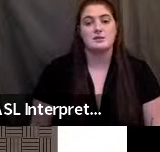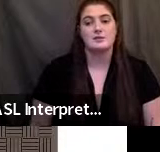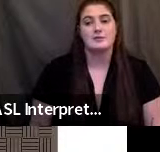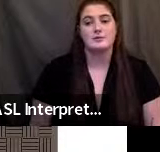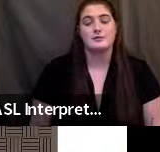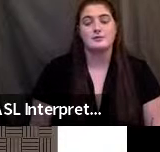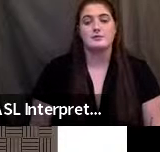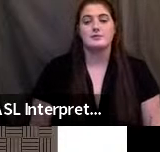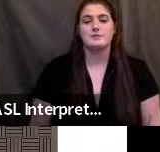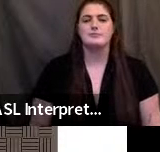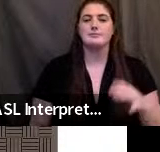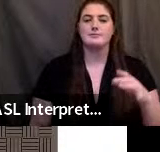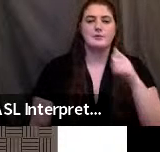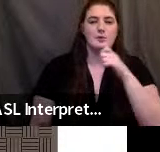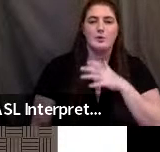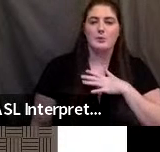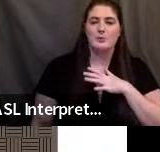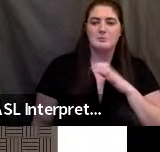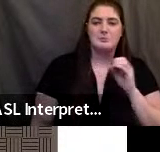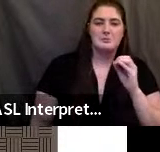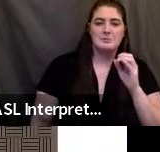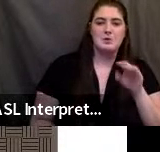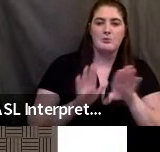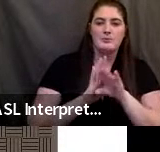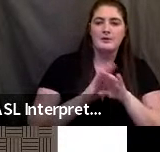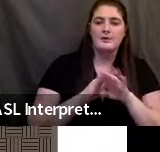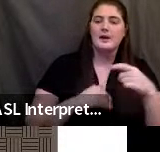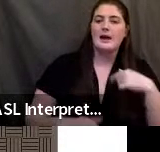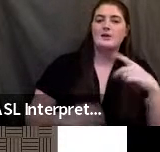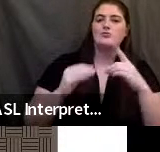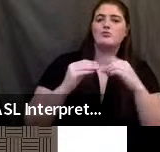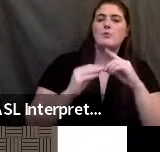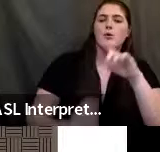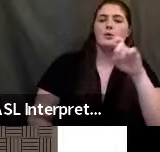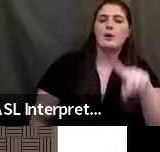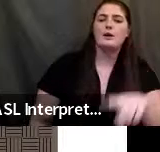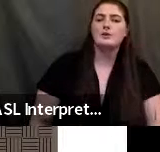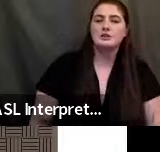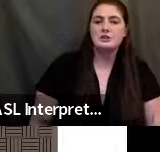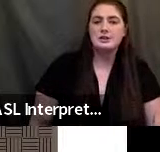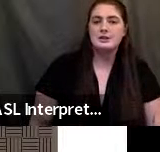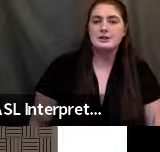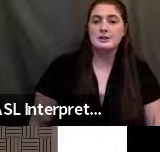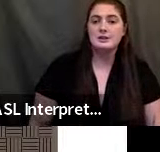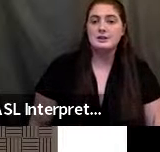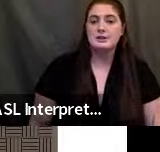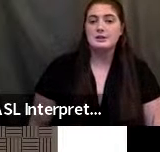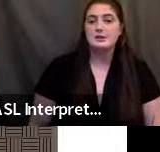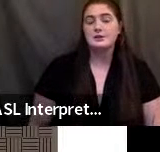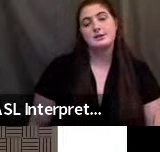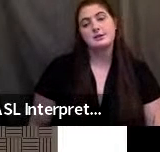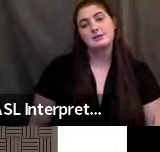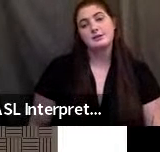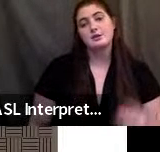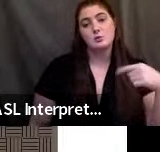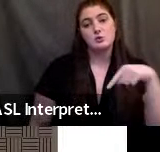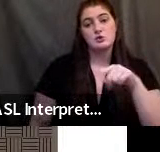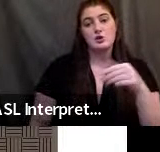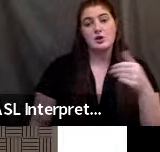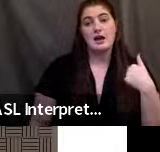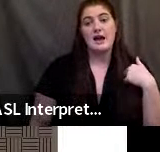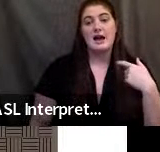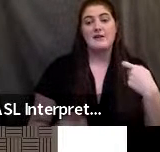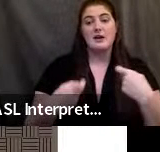I have one more question. Would you have any electric car